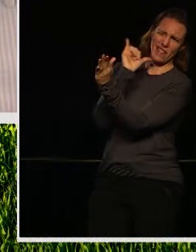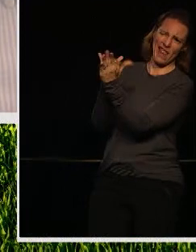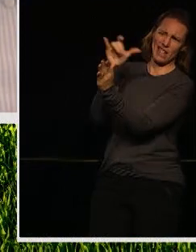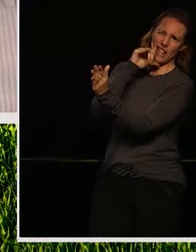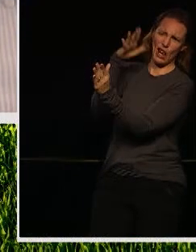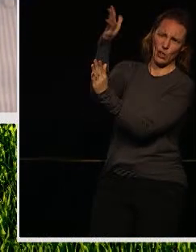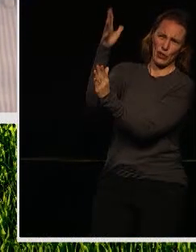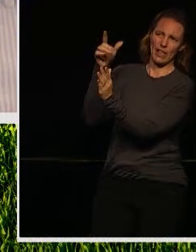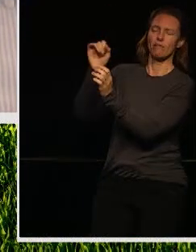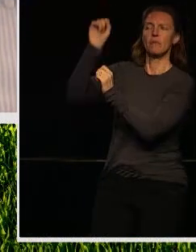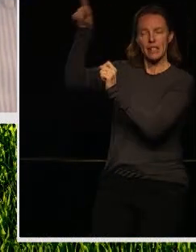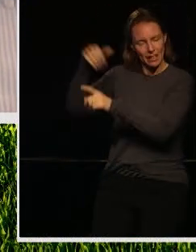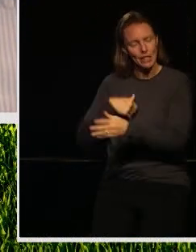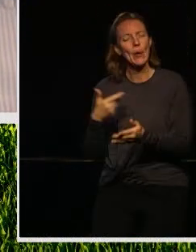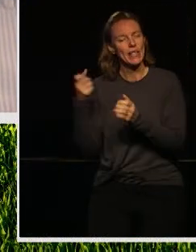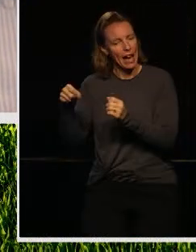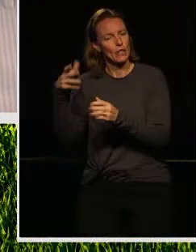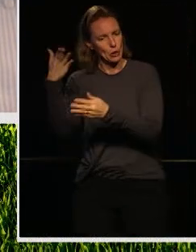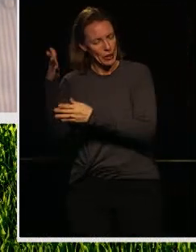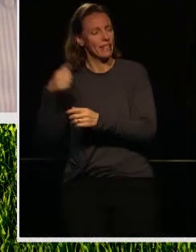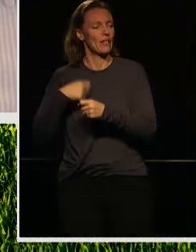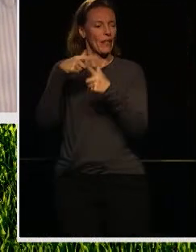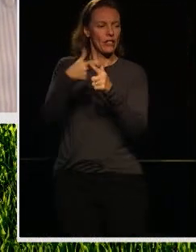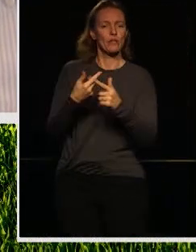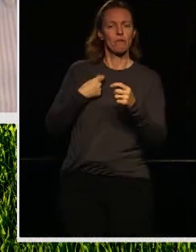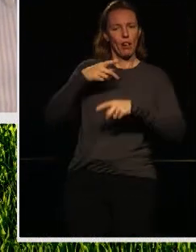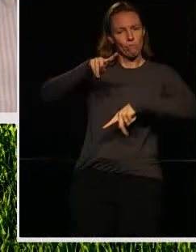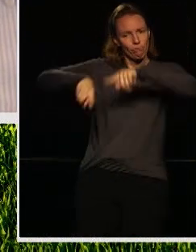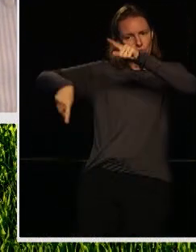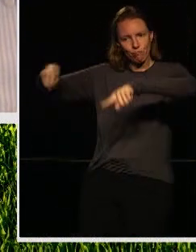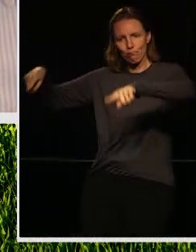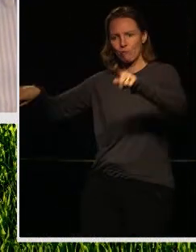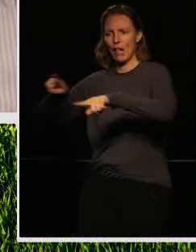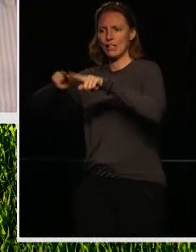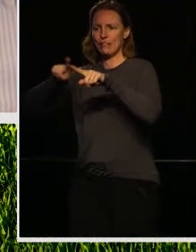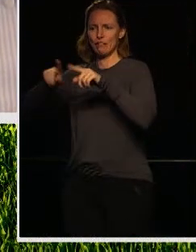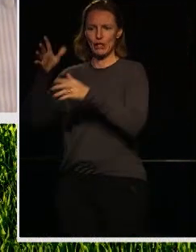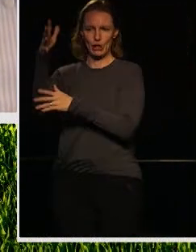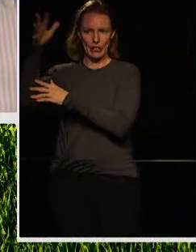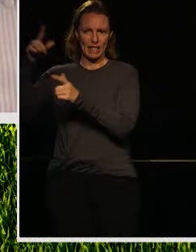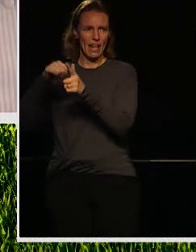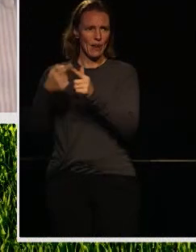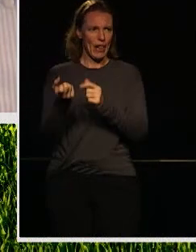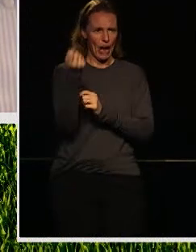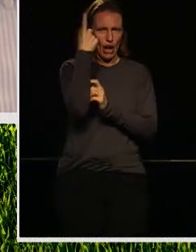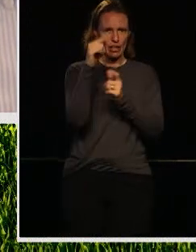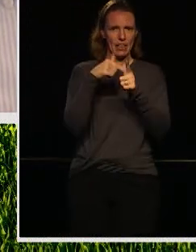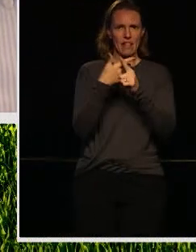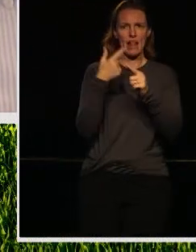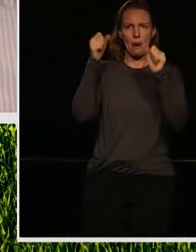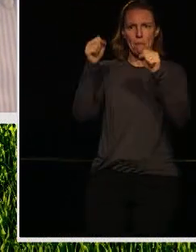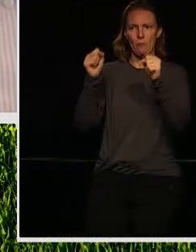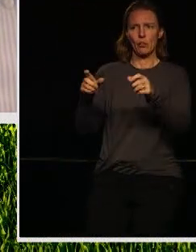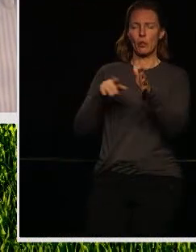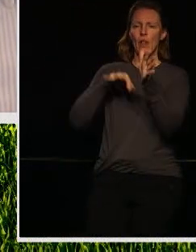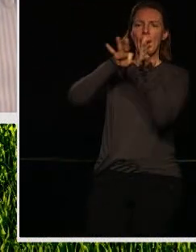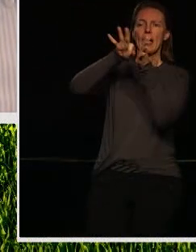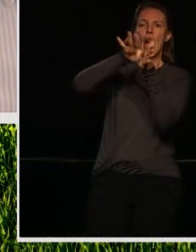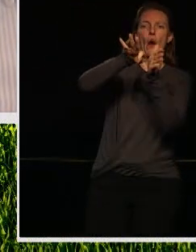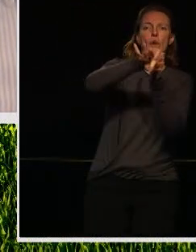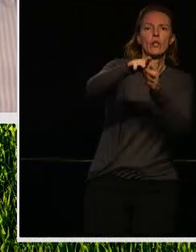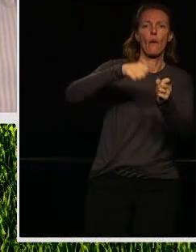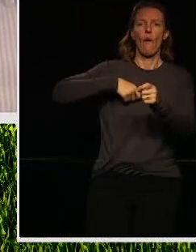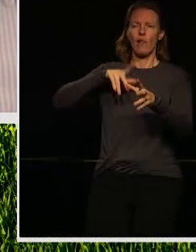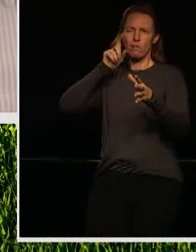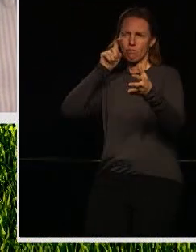lot of different versions of trees so that it can understand and then begin to count trees or detect